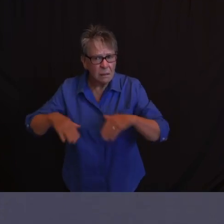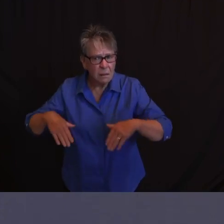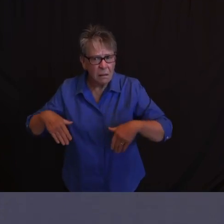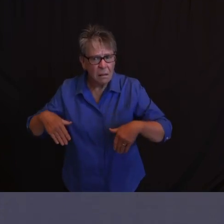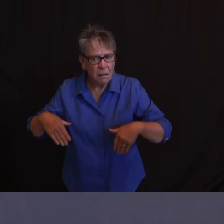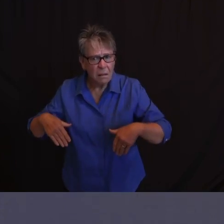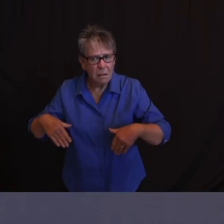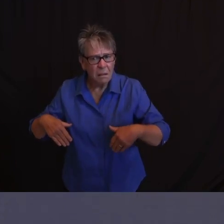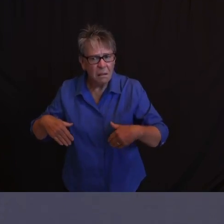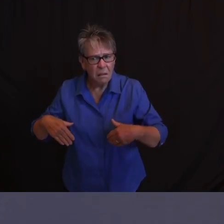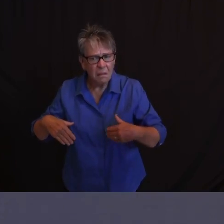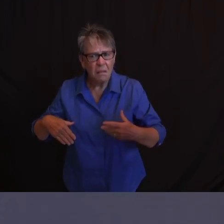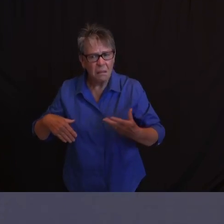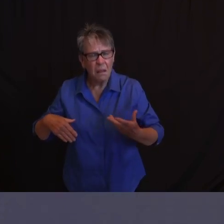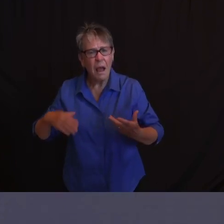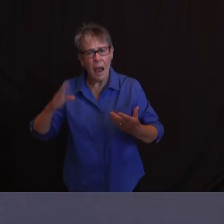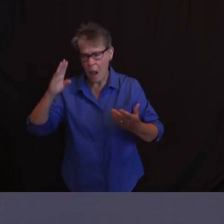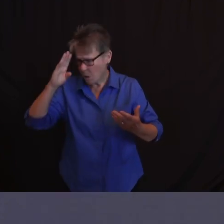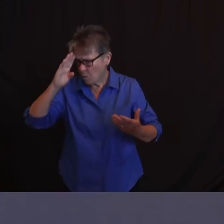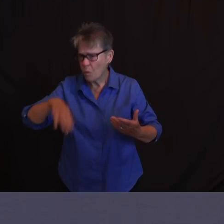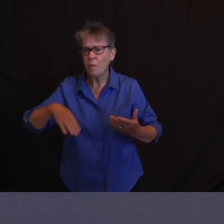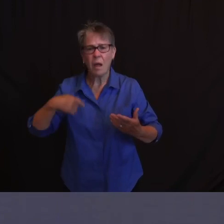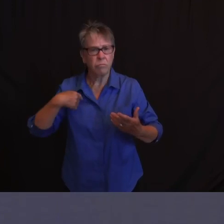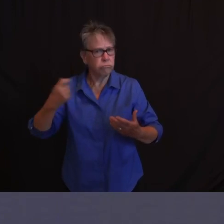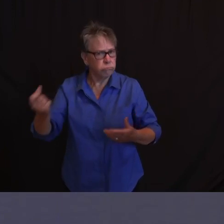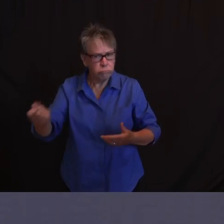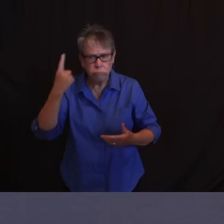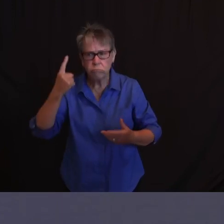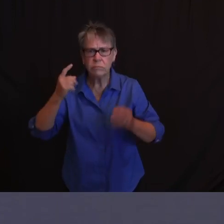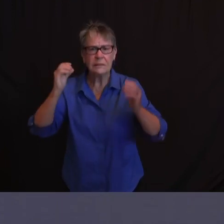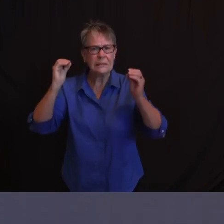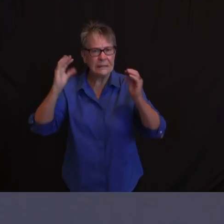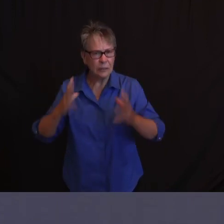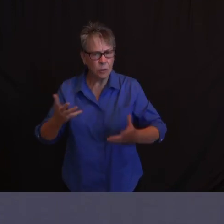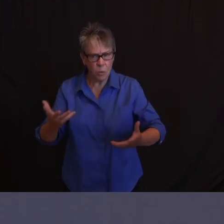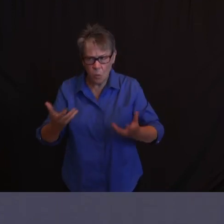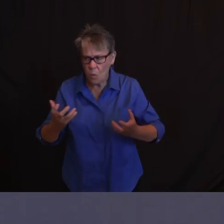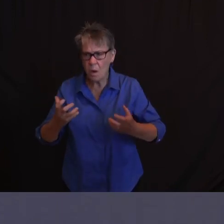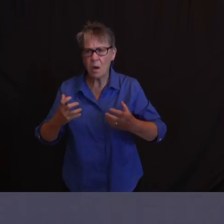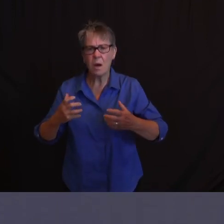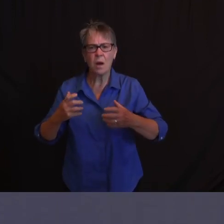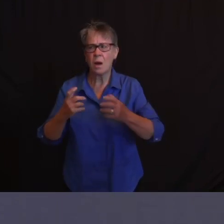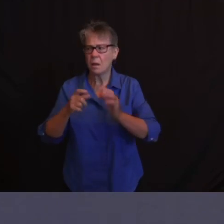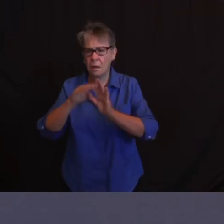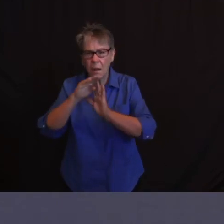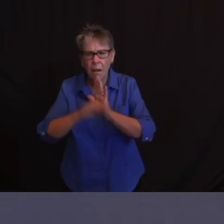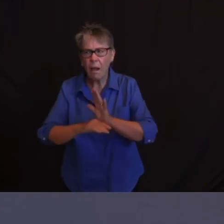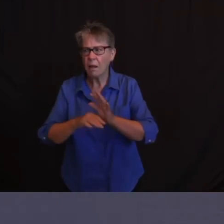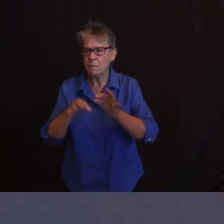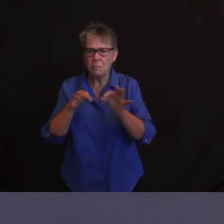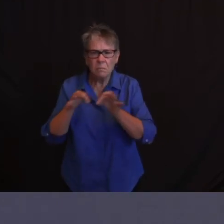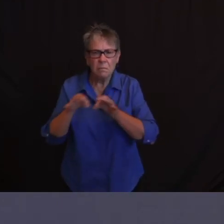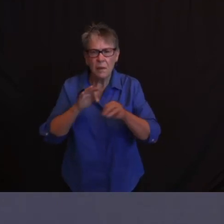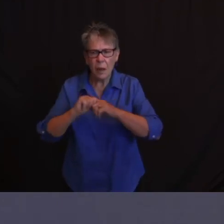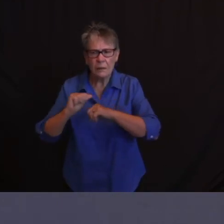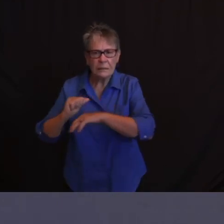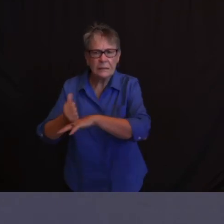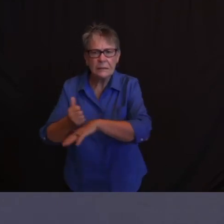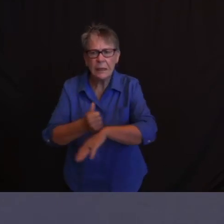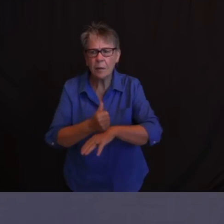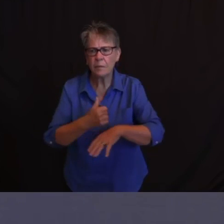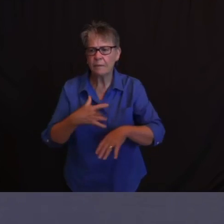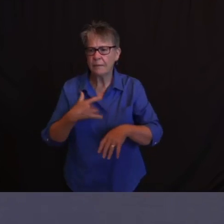in and do their craft, their life passion, but also do it without putting their personal health at